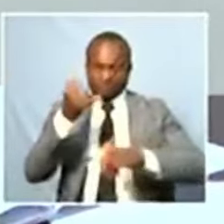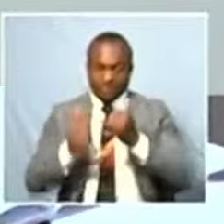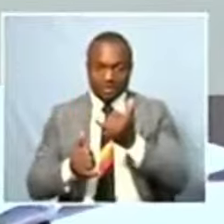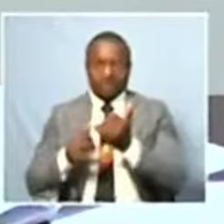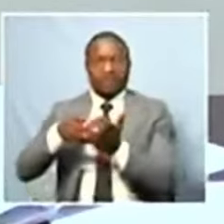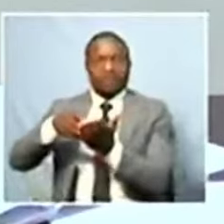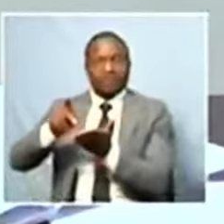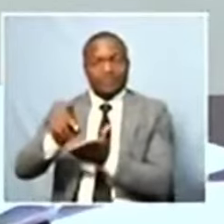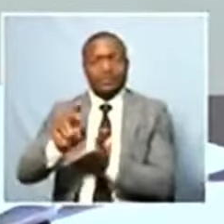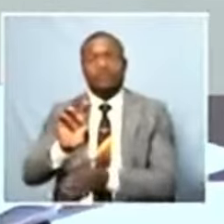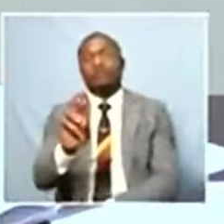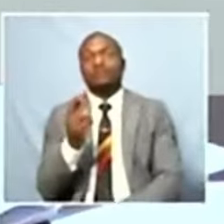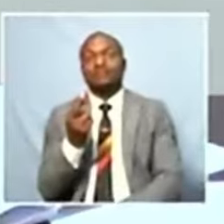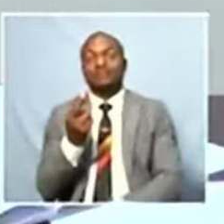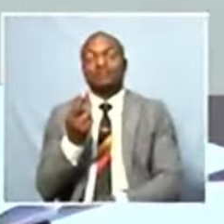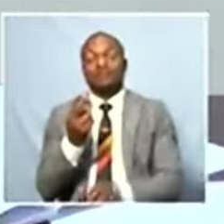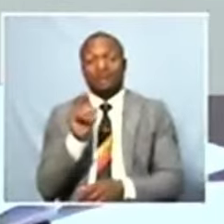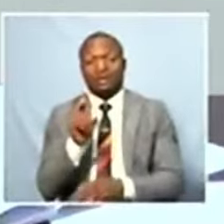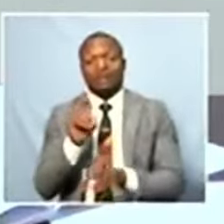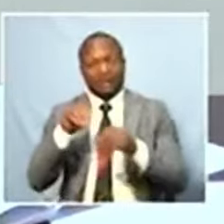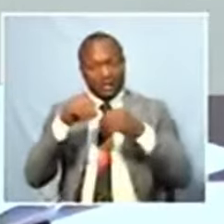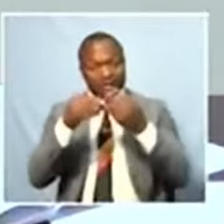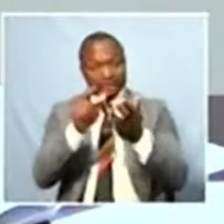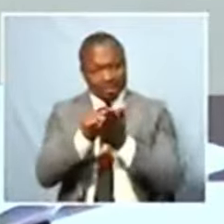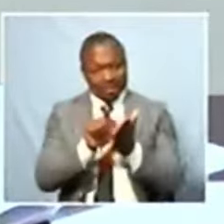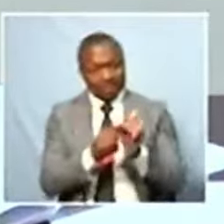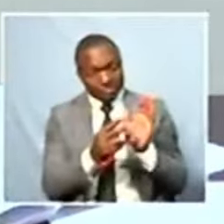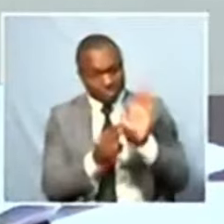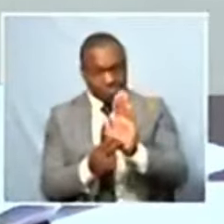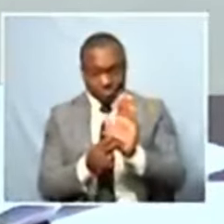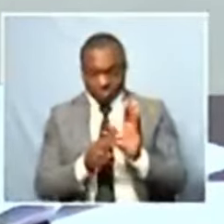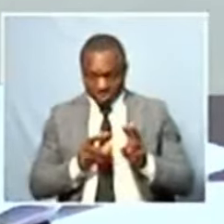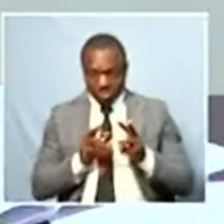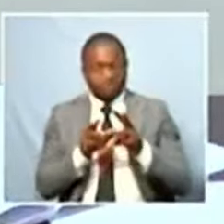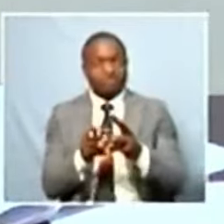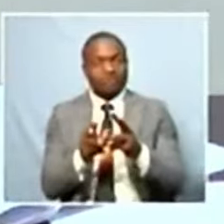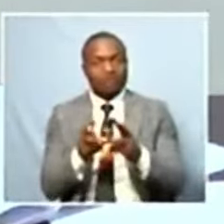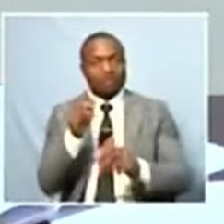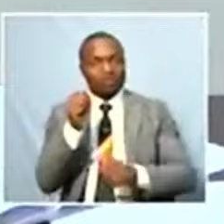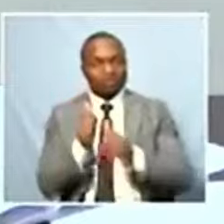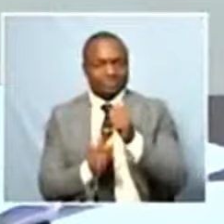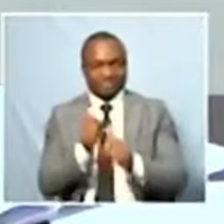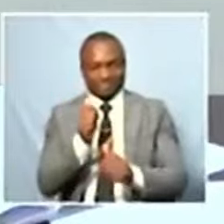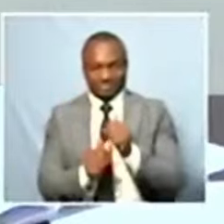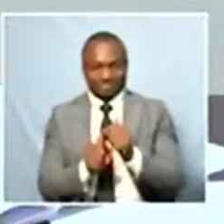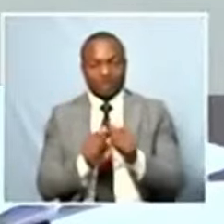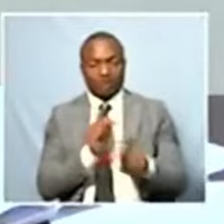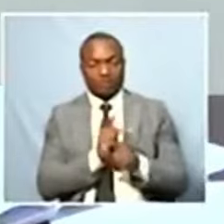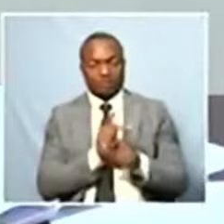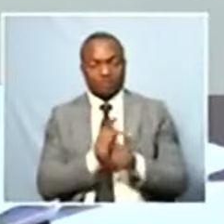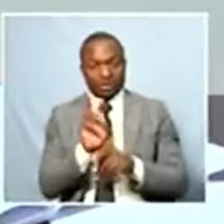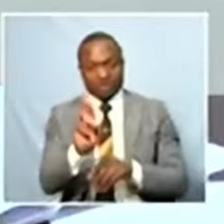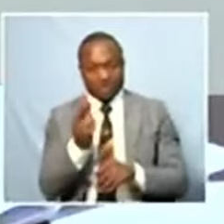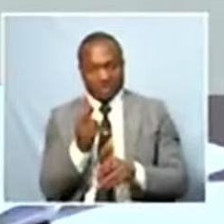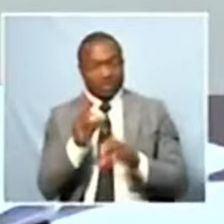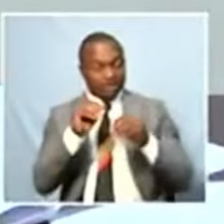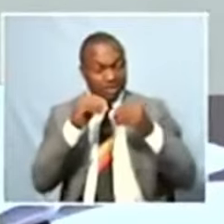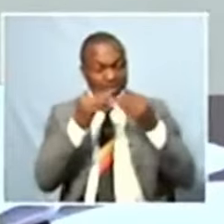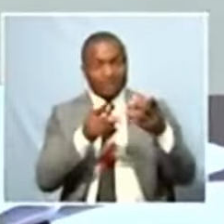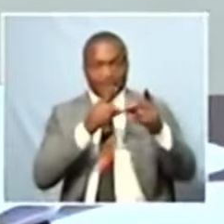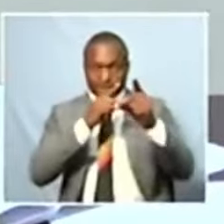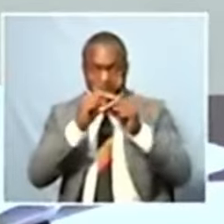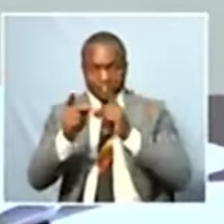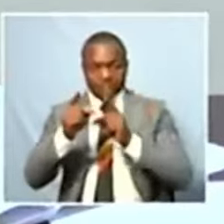gives that legal framework now to show the basis on which we've held on to the refund, and gives predictability of